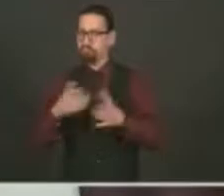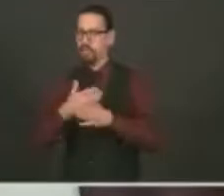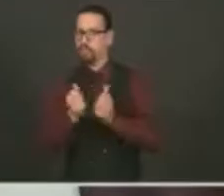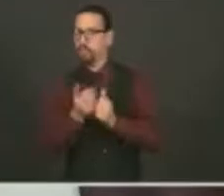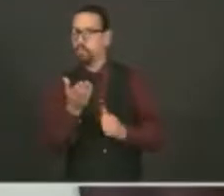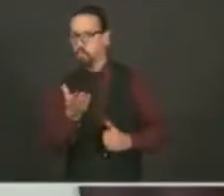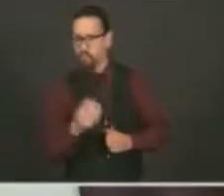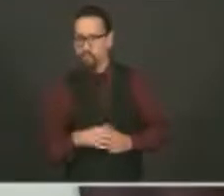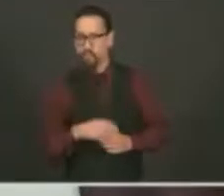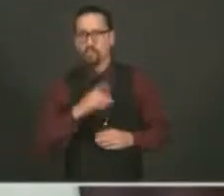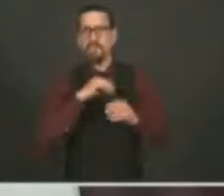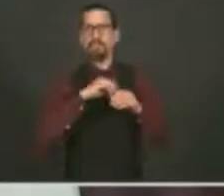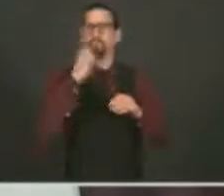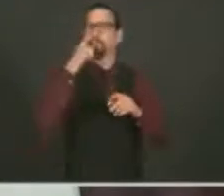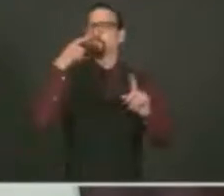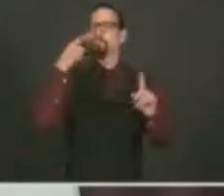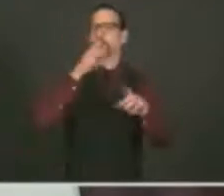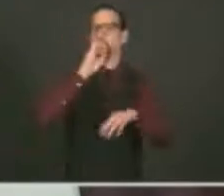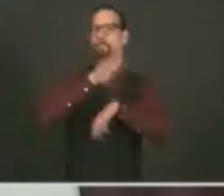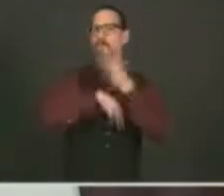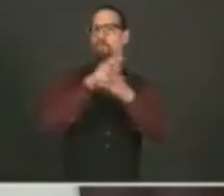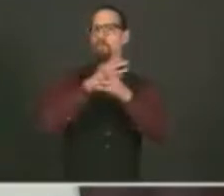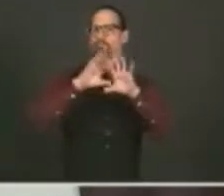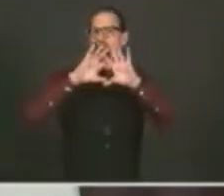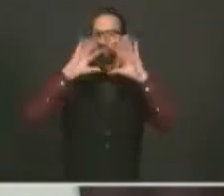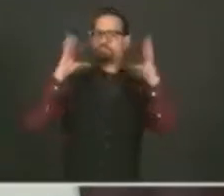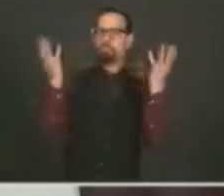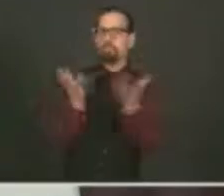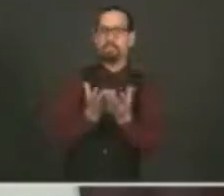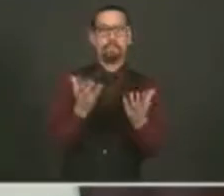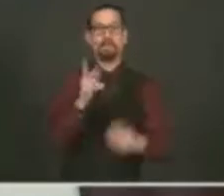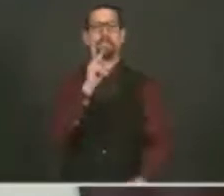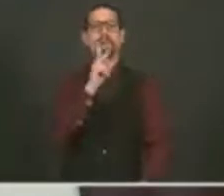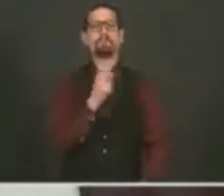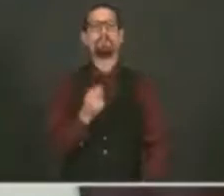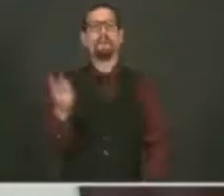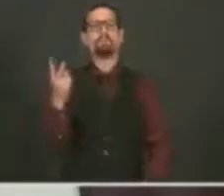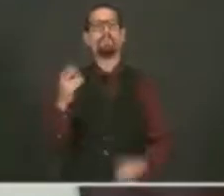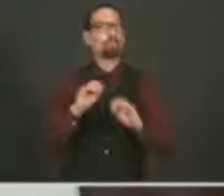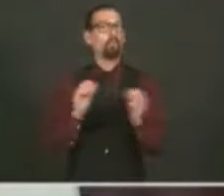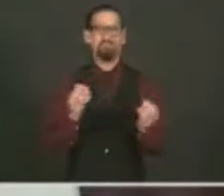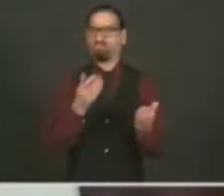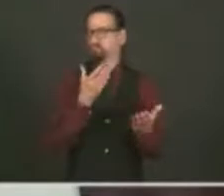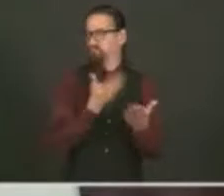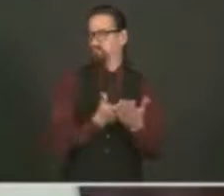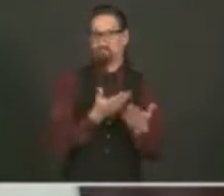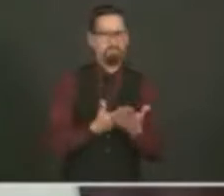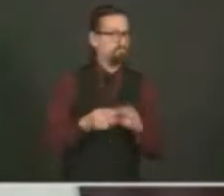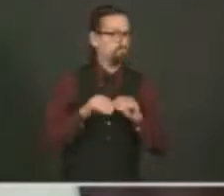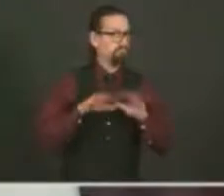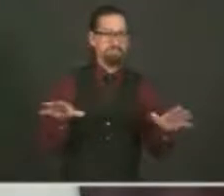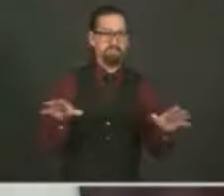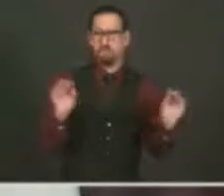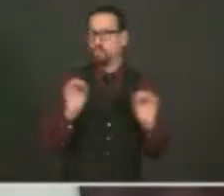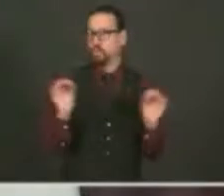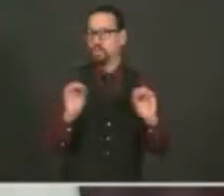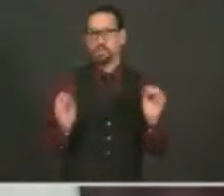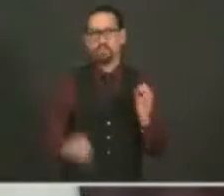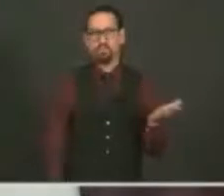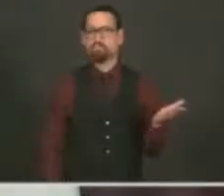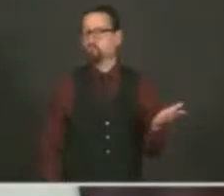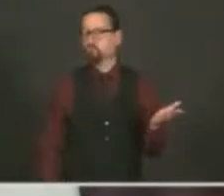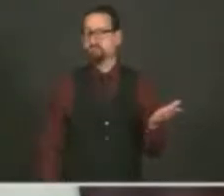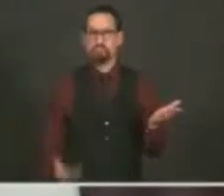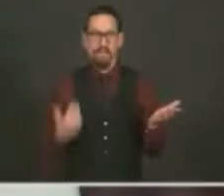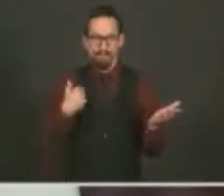at K-12. And there's actually no evidence worldwide of real spread in K-12. So when you